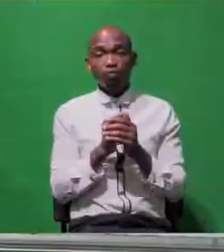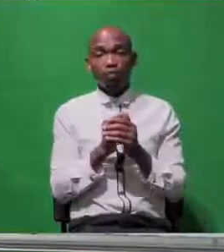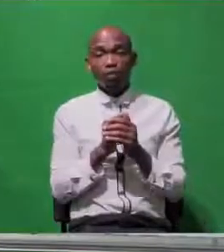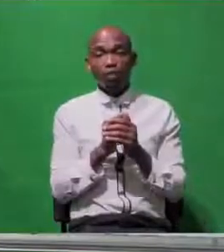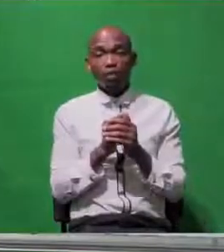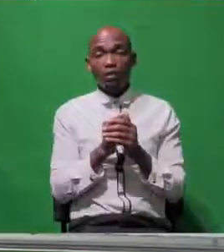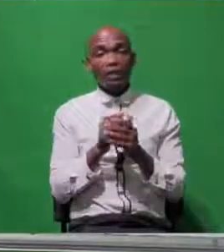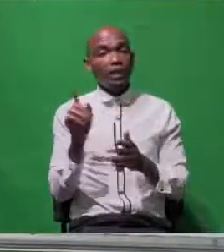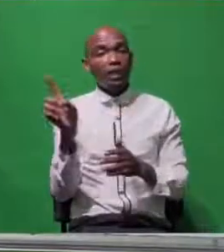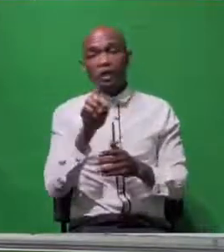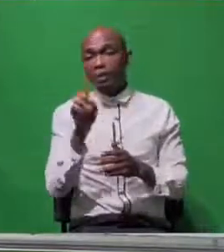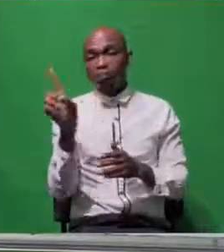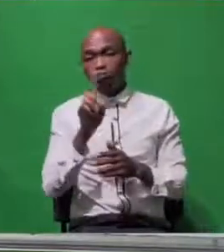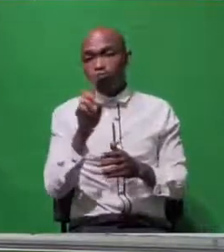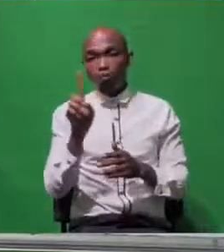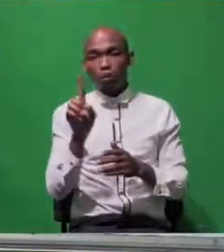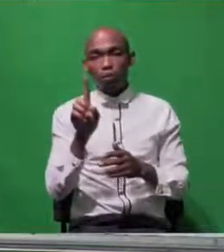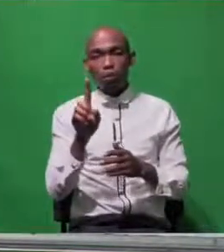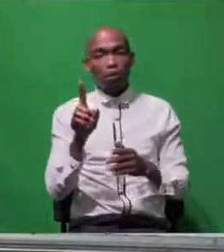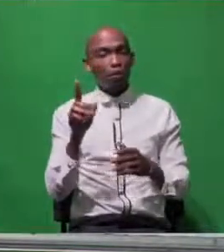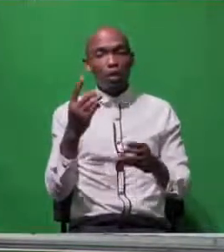and uneducated Africans,